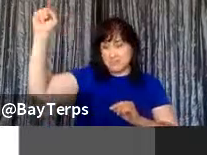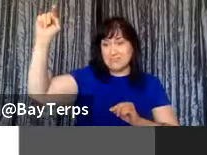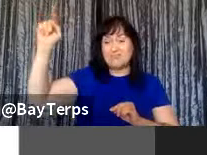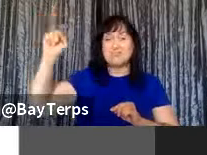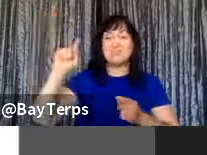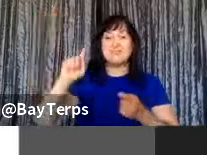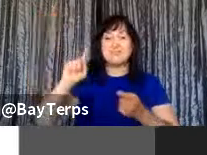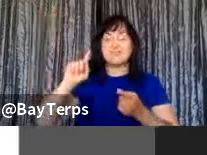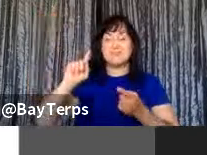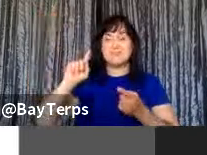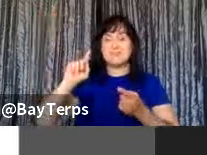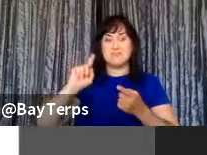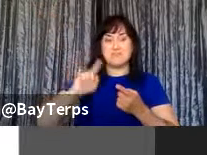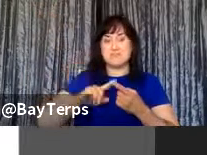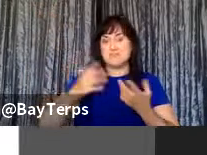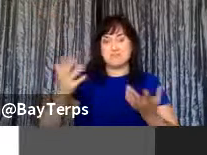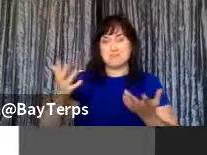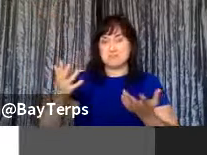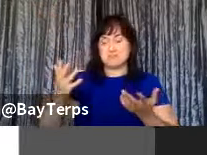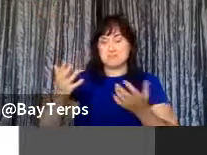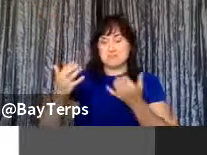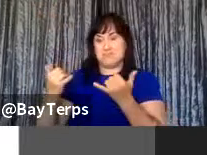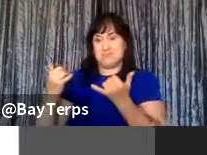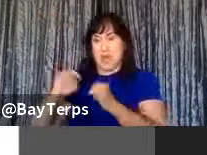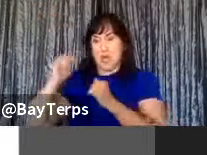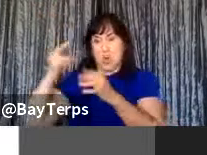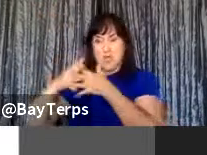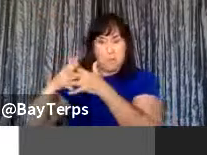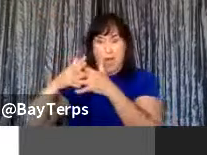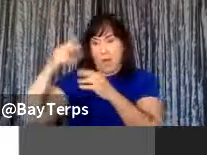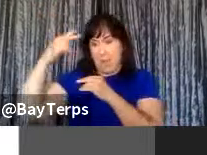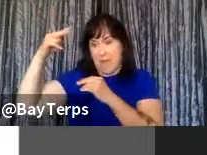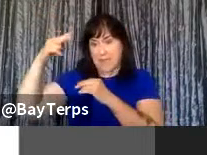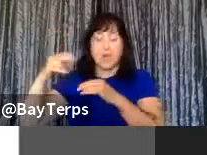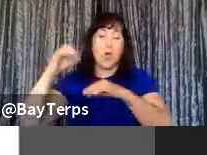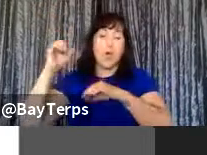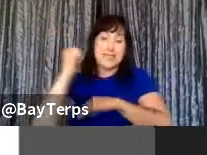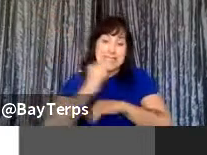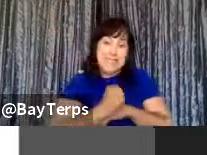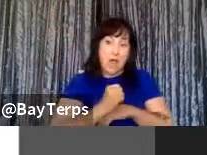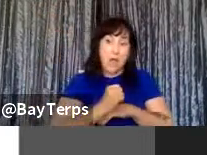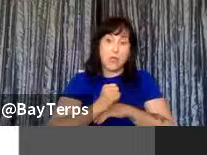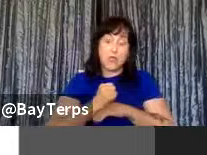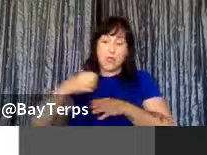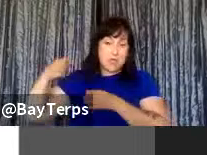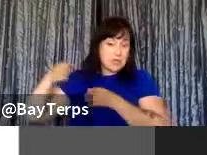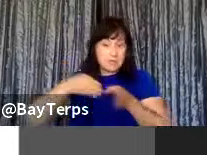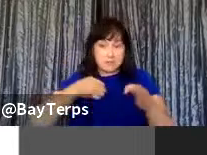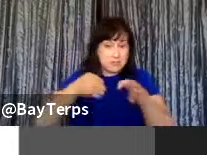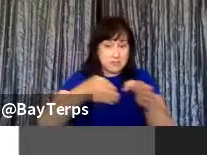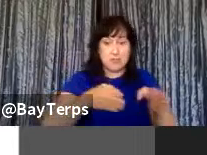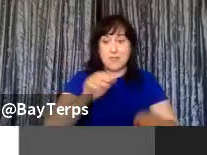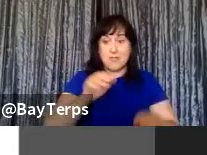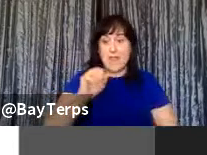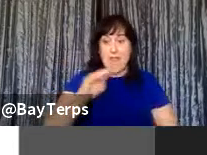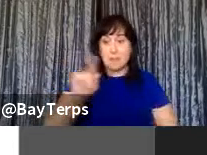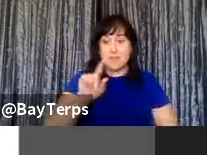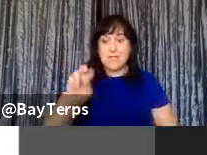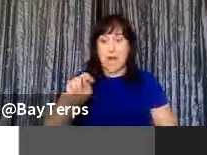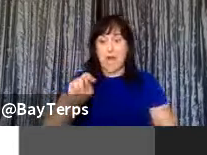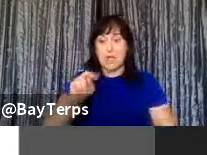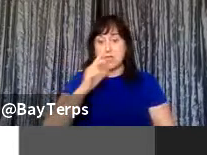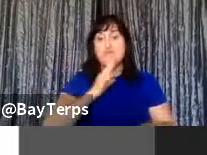into, I guess, into modern day North America and Mexico, south following the Amazon all the way down to Brazil. Within that